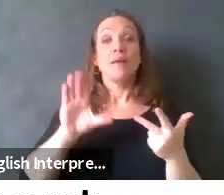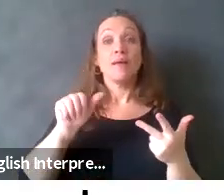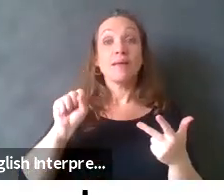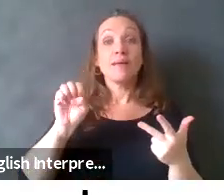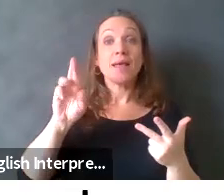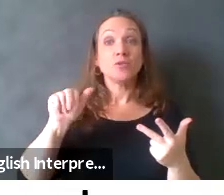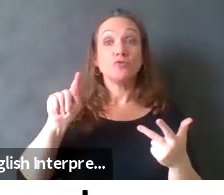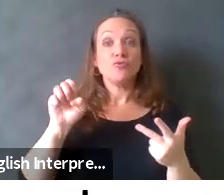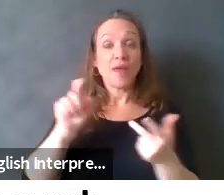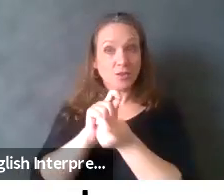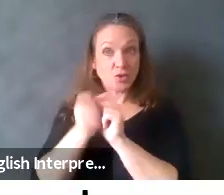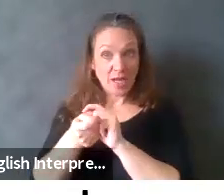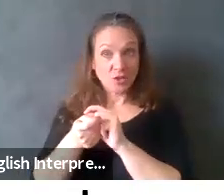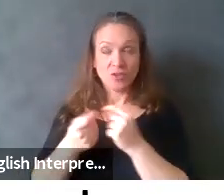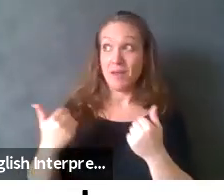hours is 0.5%.